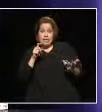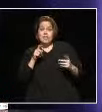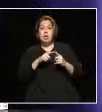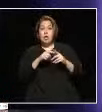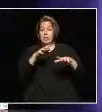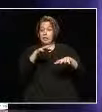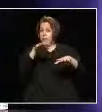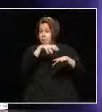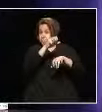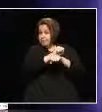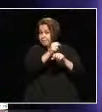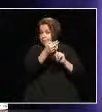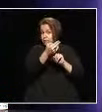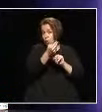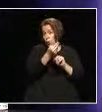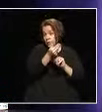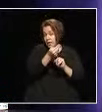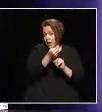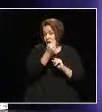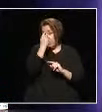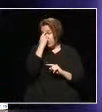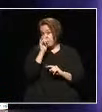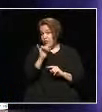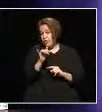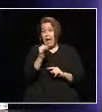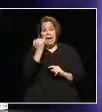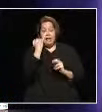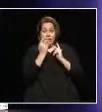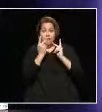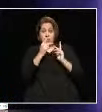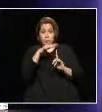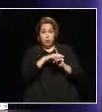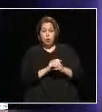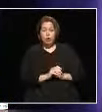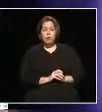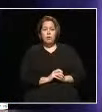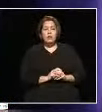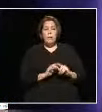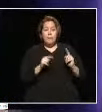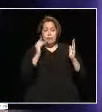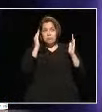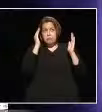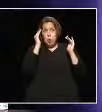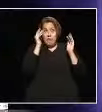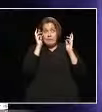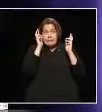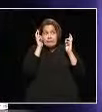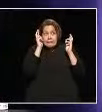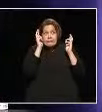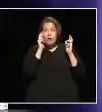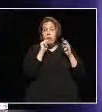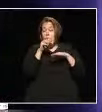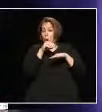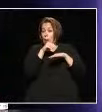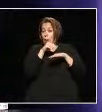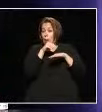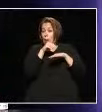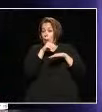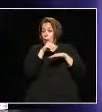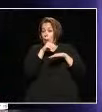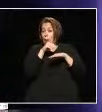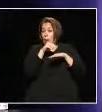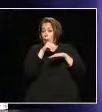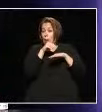some hotels and stuff to be able to handle people if they do come up. But hopefully we won't be affected by the one that's coming